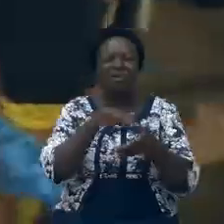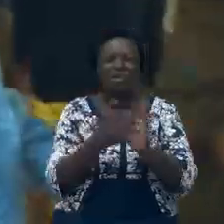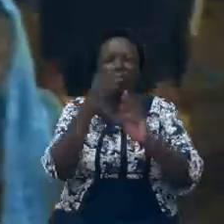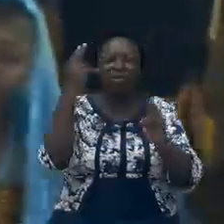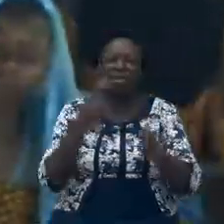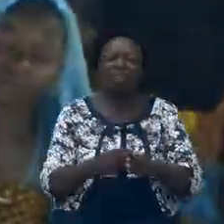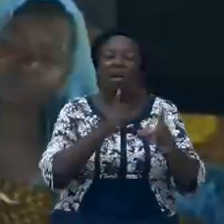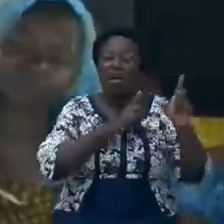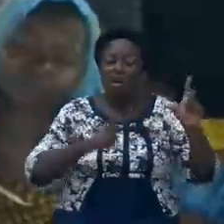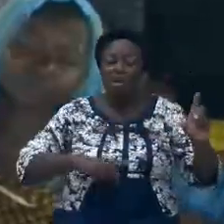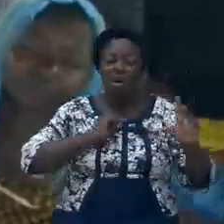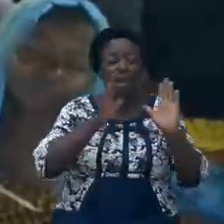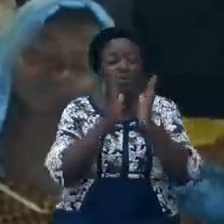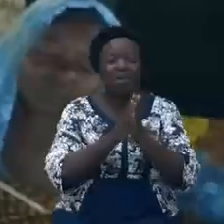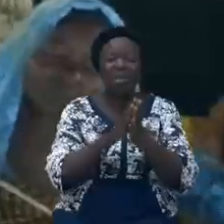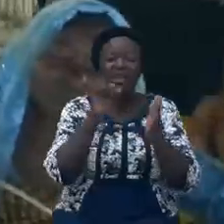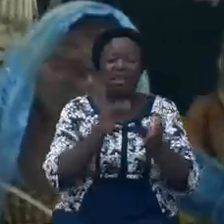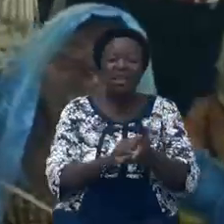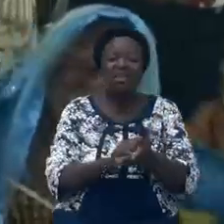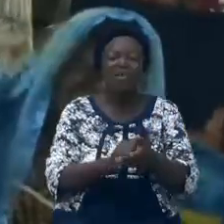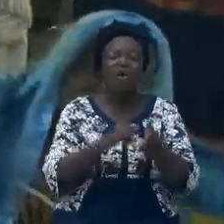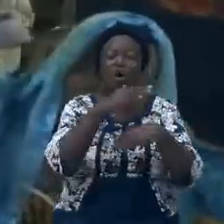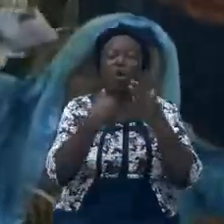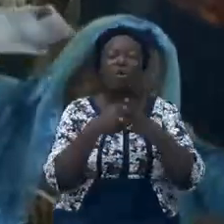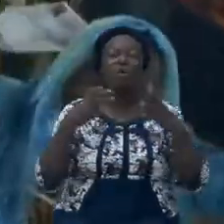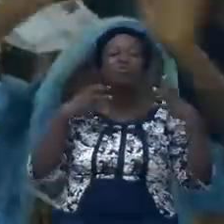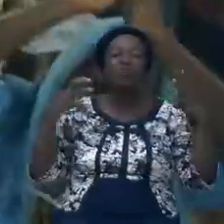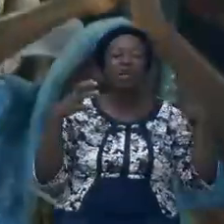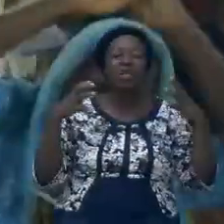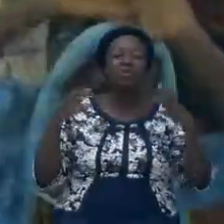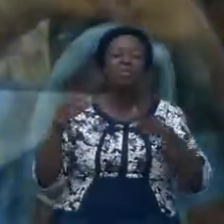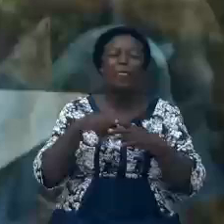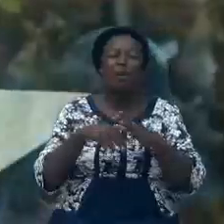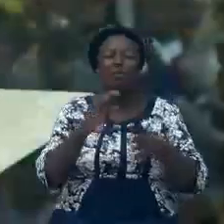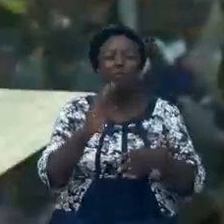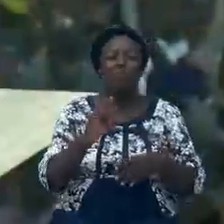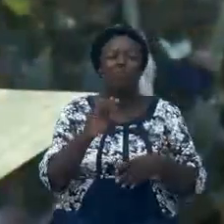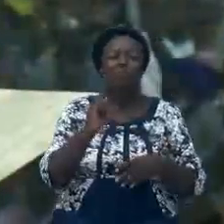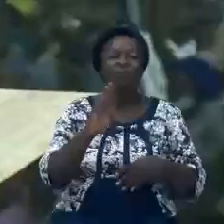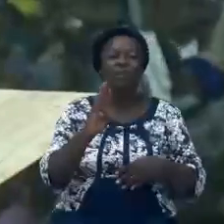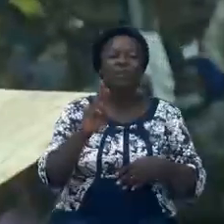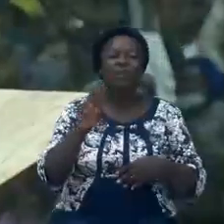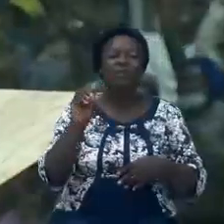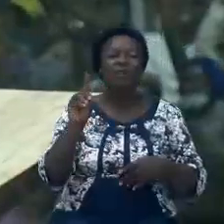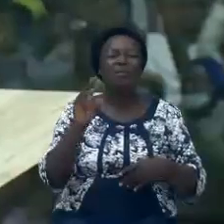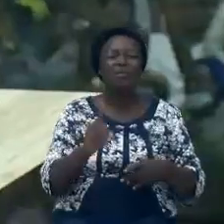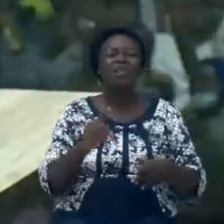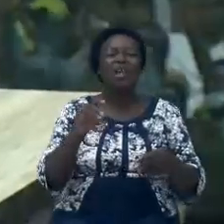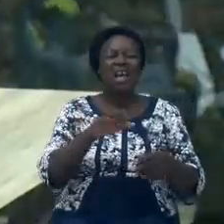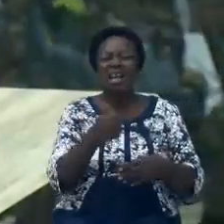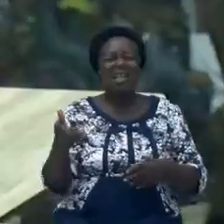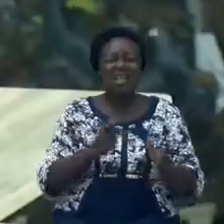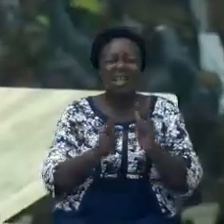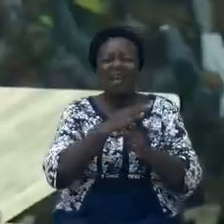deliverance will come to them now in jesus name lord i pray that all the swelling